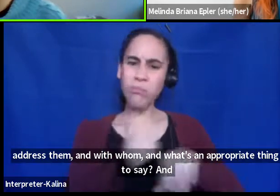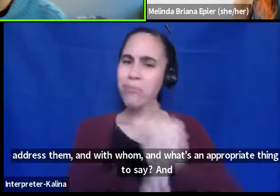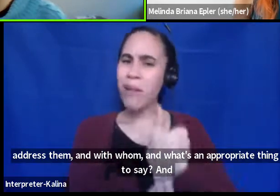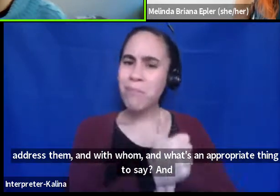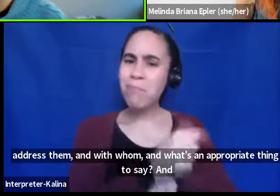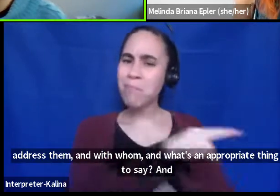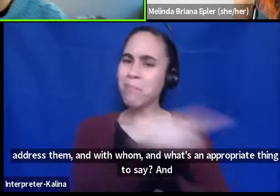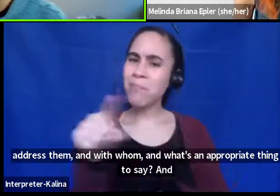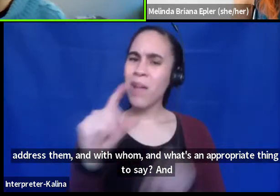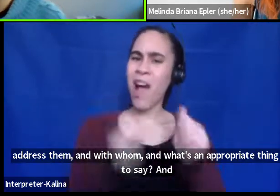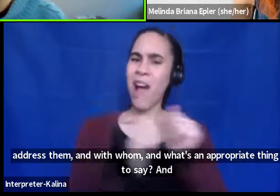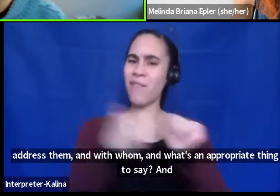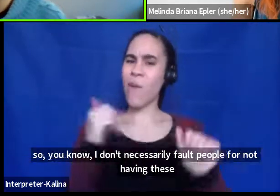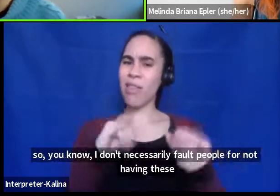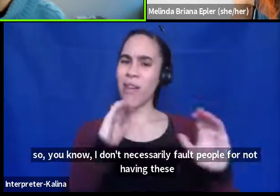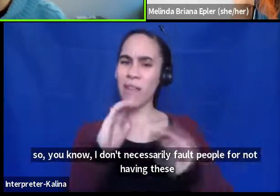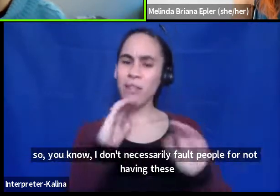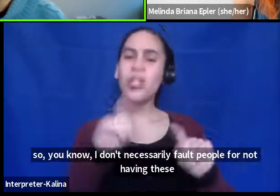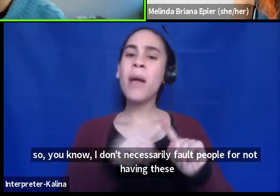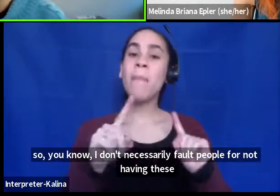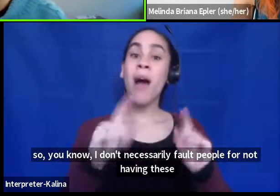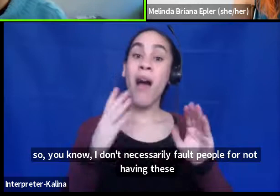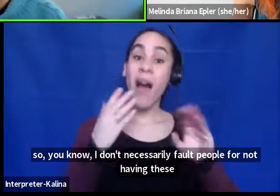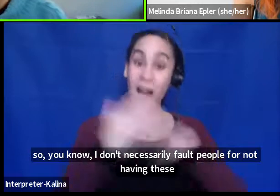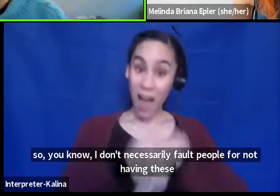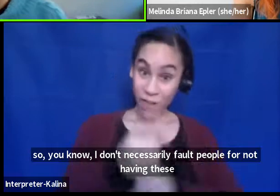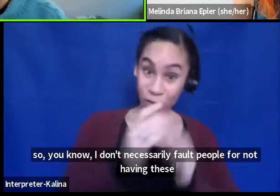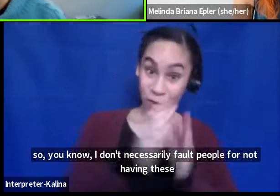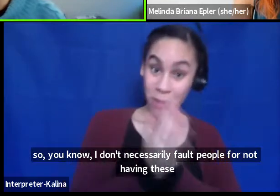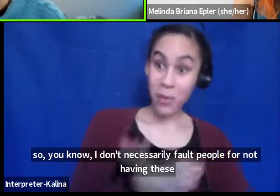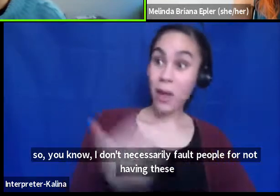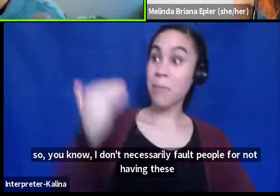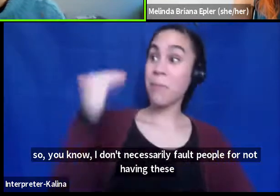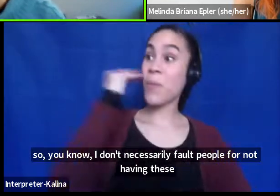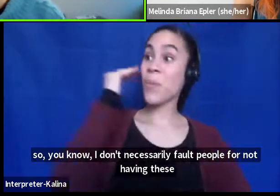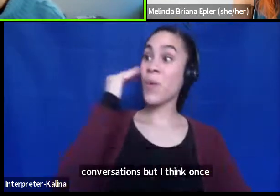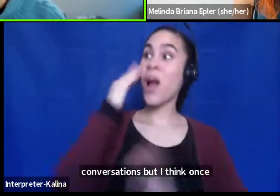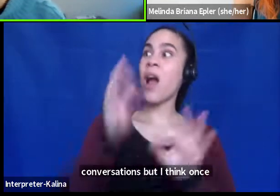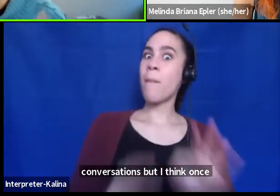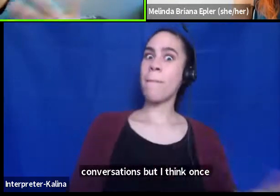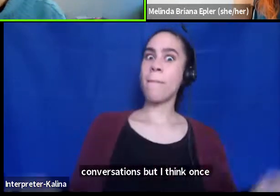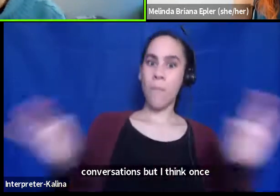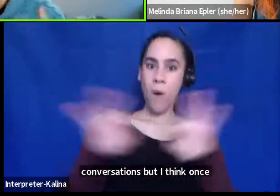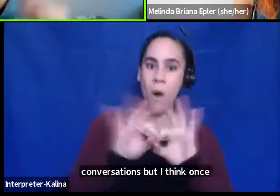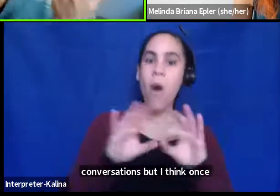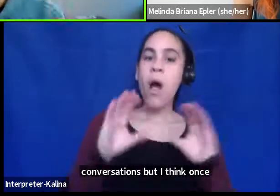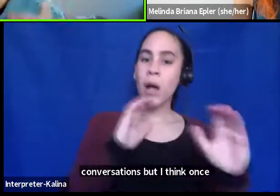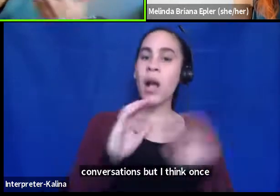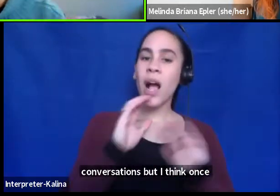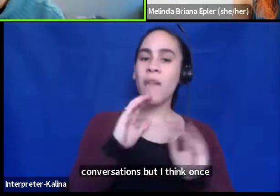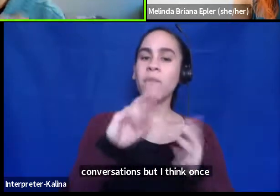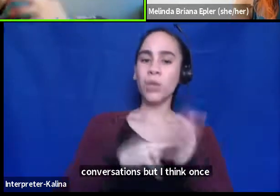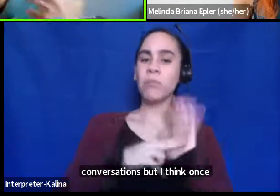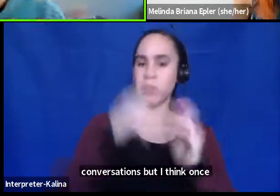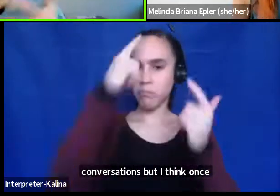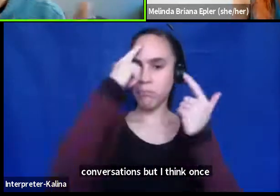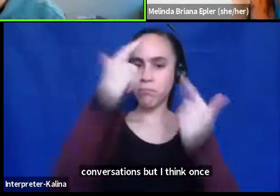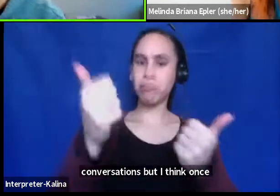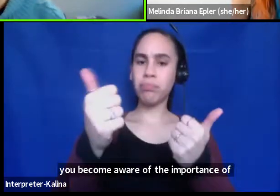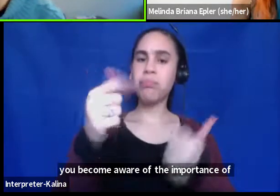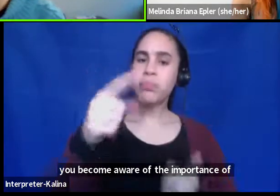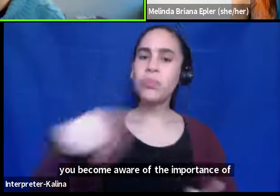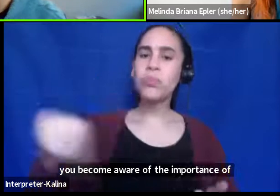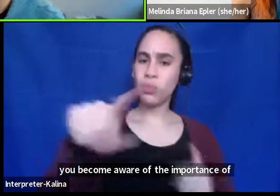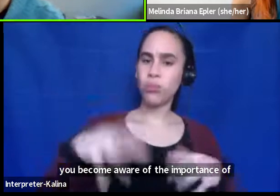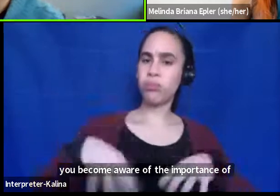conversations, but I think once you become aware of the importance of the conversation, that is when it is up to you to take that agency and